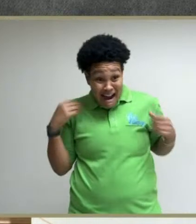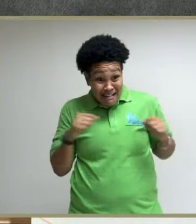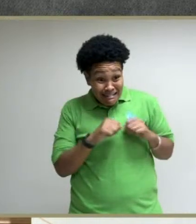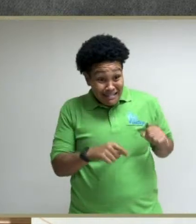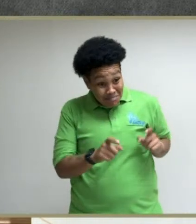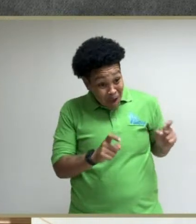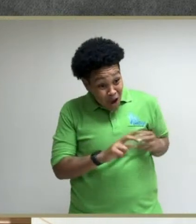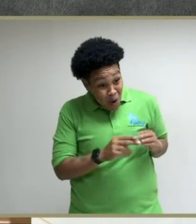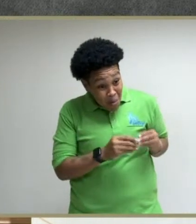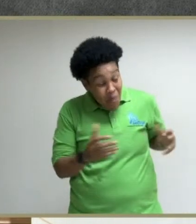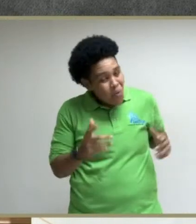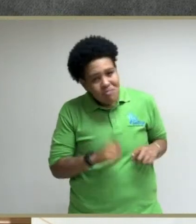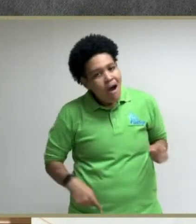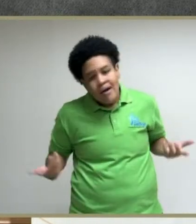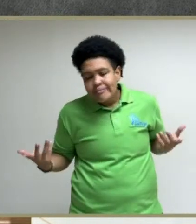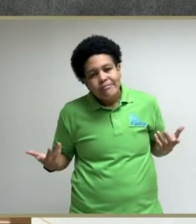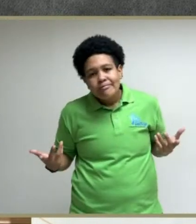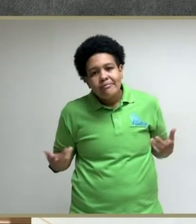manage.